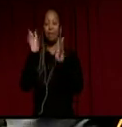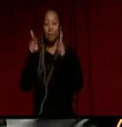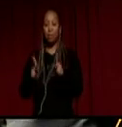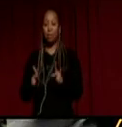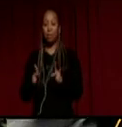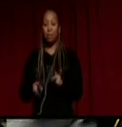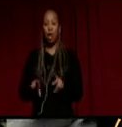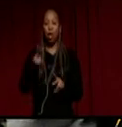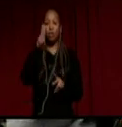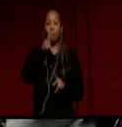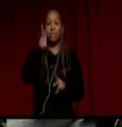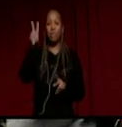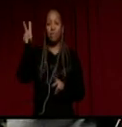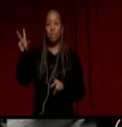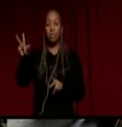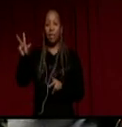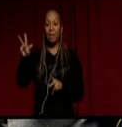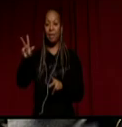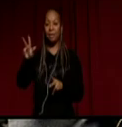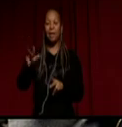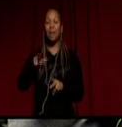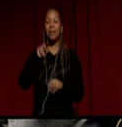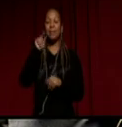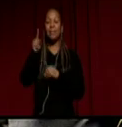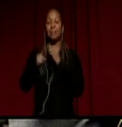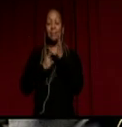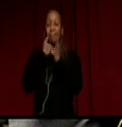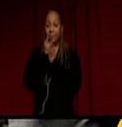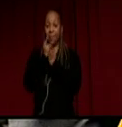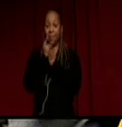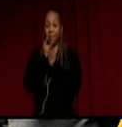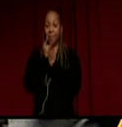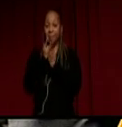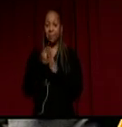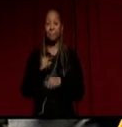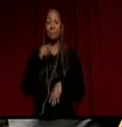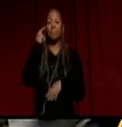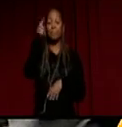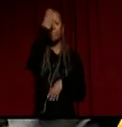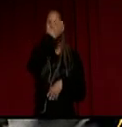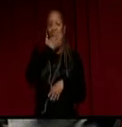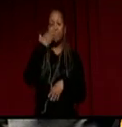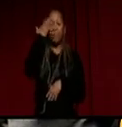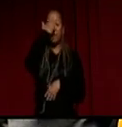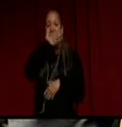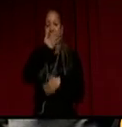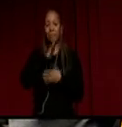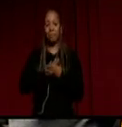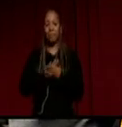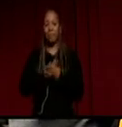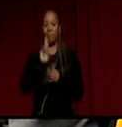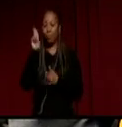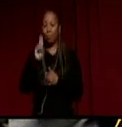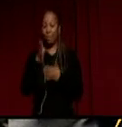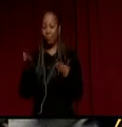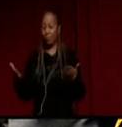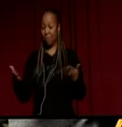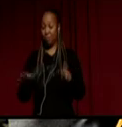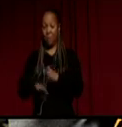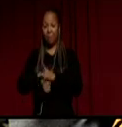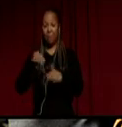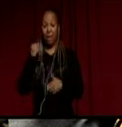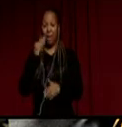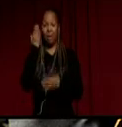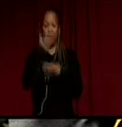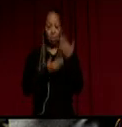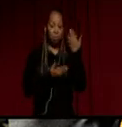face 23 times an hour. Ooh. 23 times an hour. So you're taking stuff off the surface, put it on your face. So later on, you